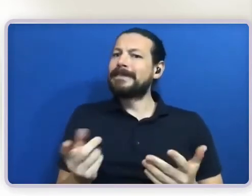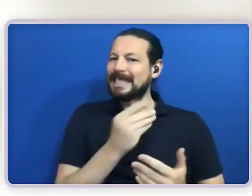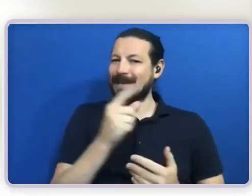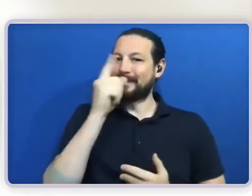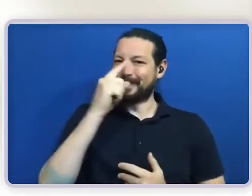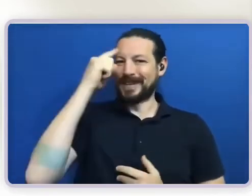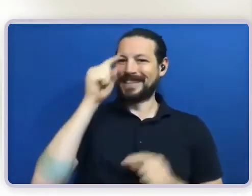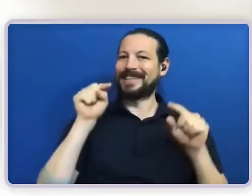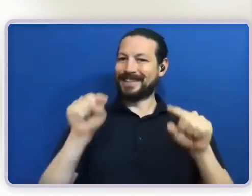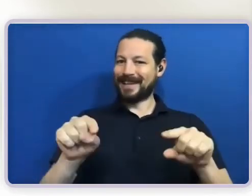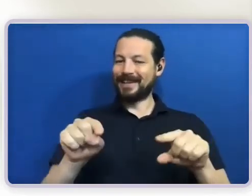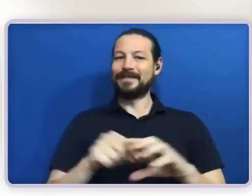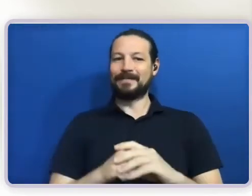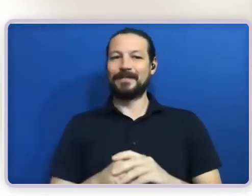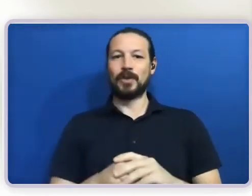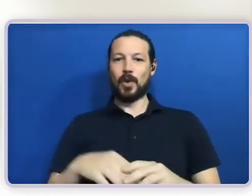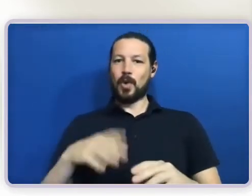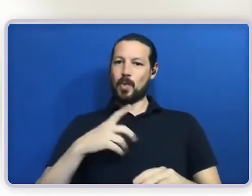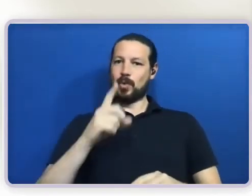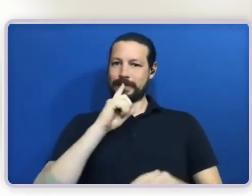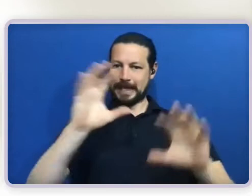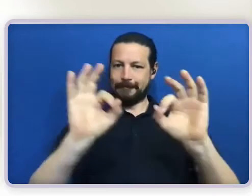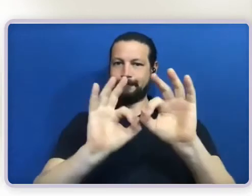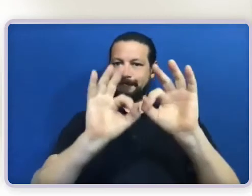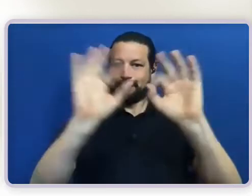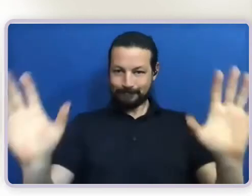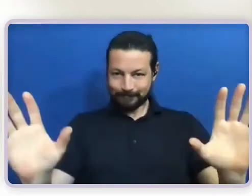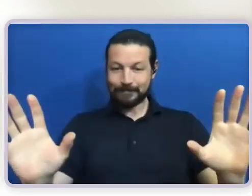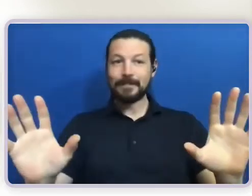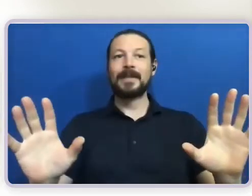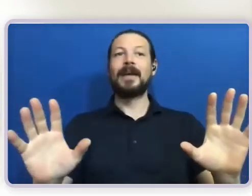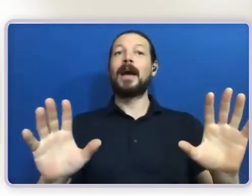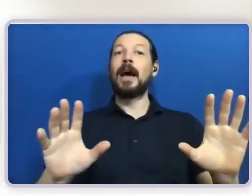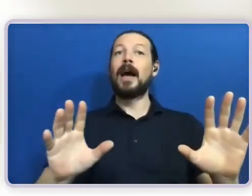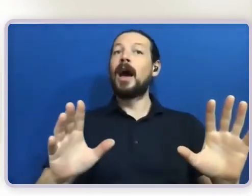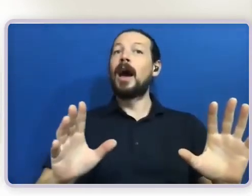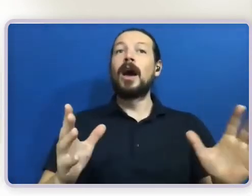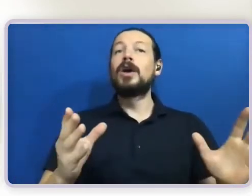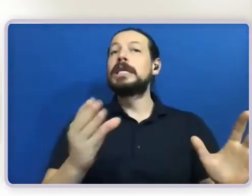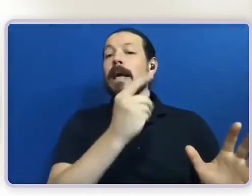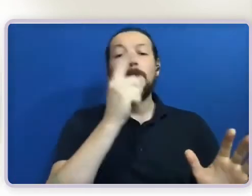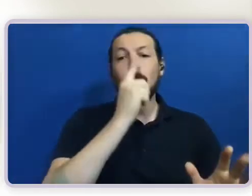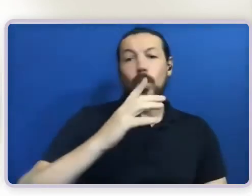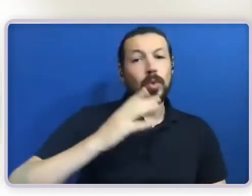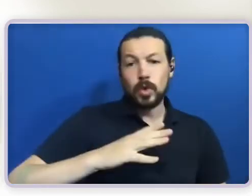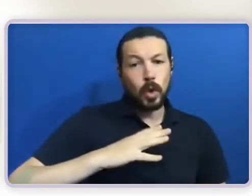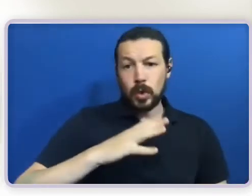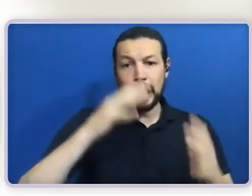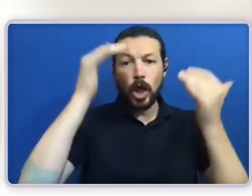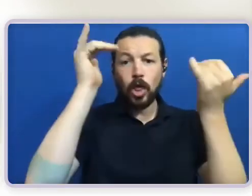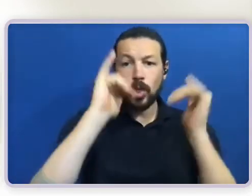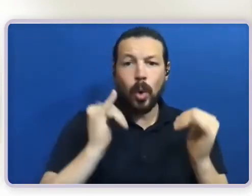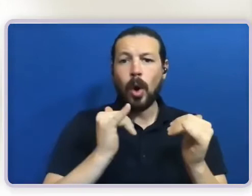So we'd like to send a clear message that even though everyone doesn't need legal advice to deal with or